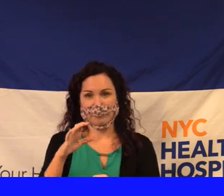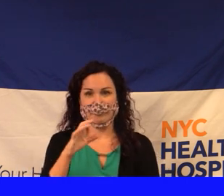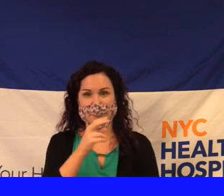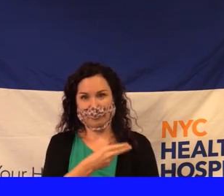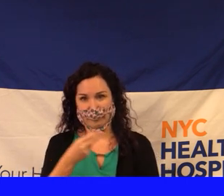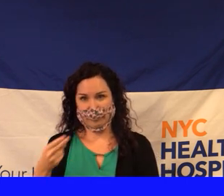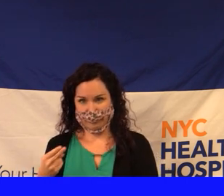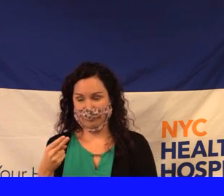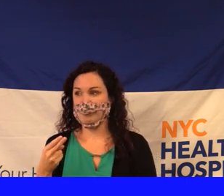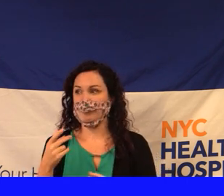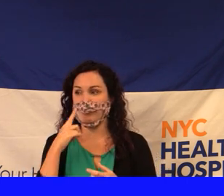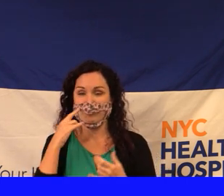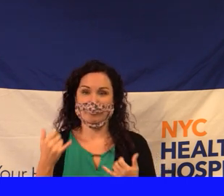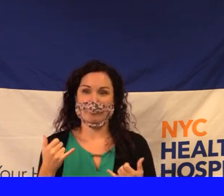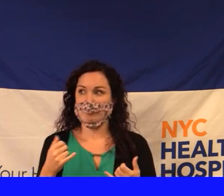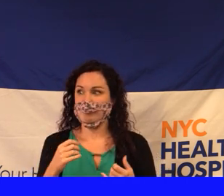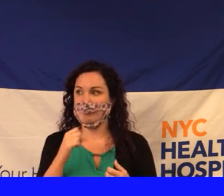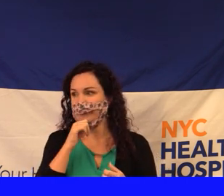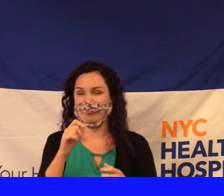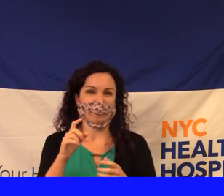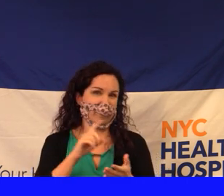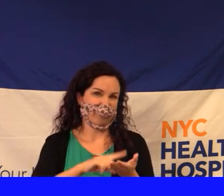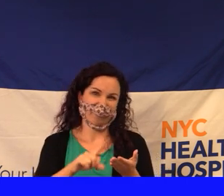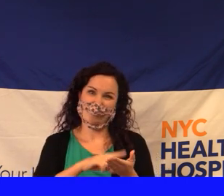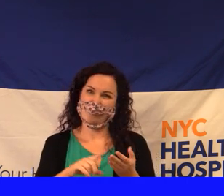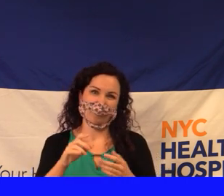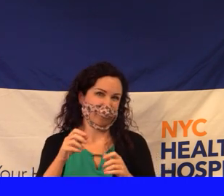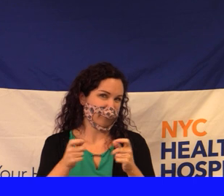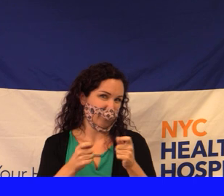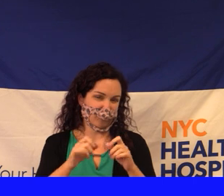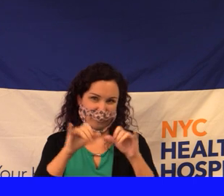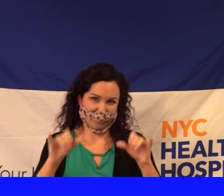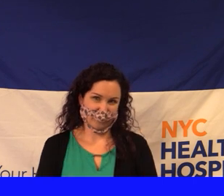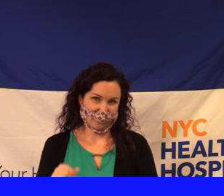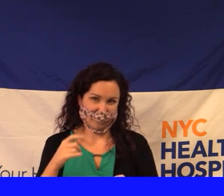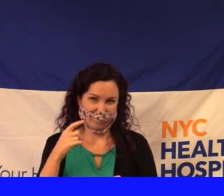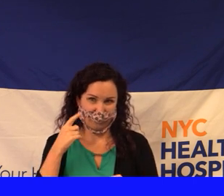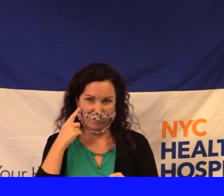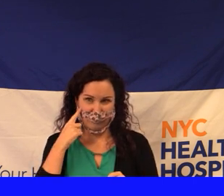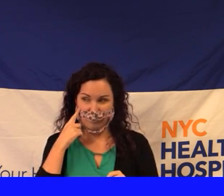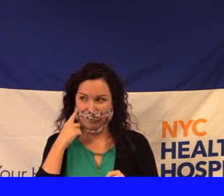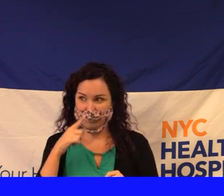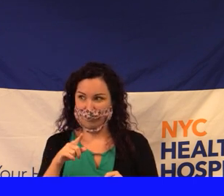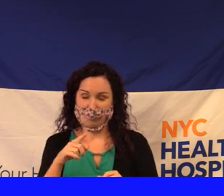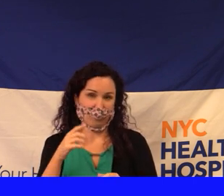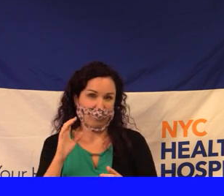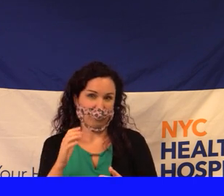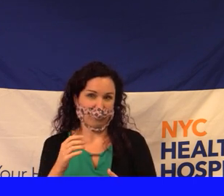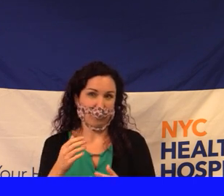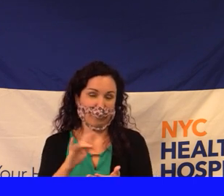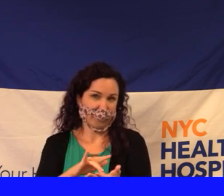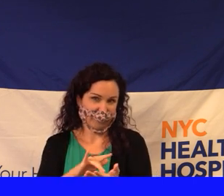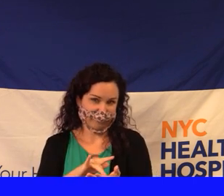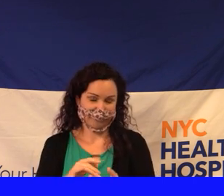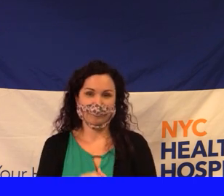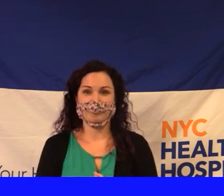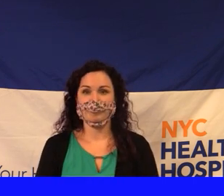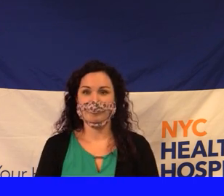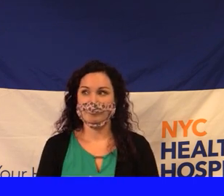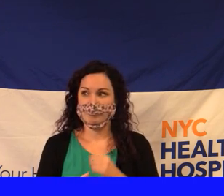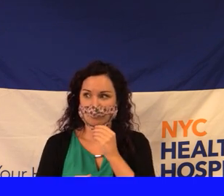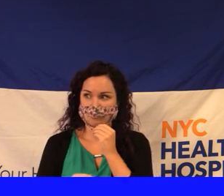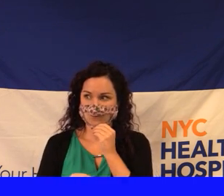and Hospitals to date clearly does not have an inventory management system for such a precious commodity as our drugs. We spend